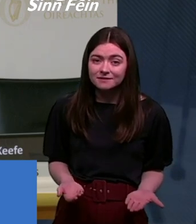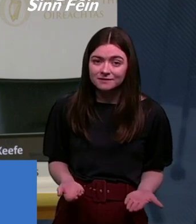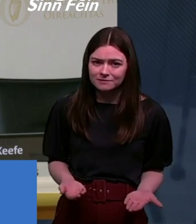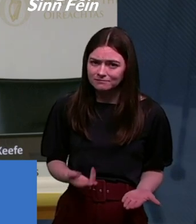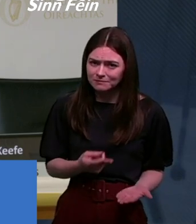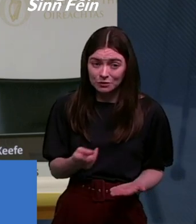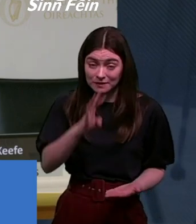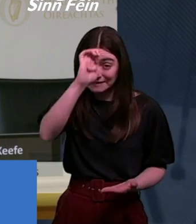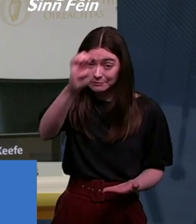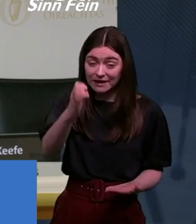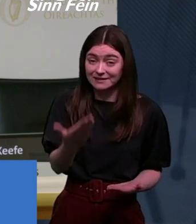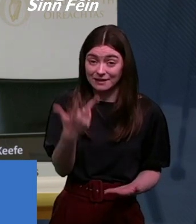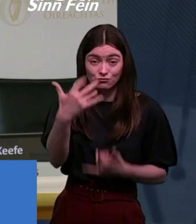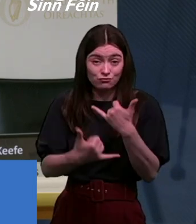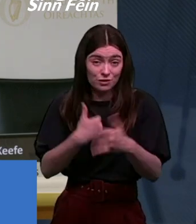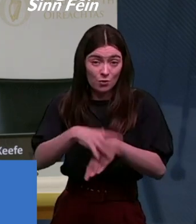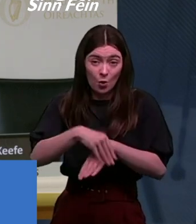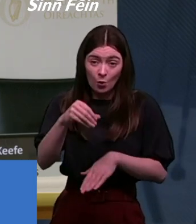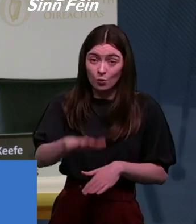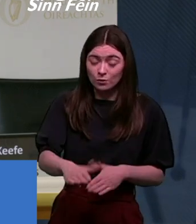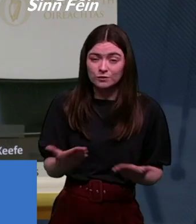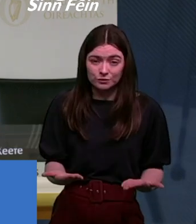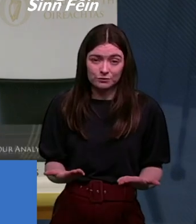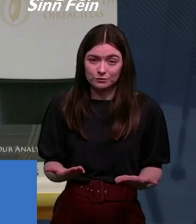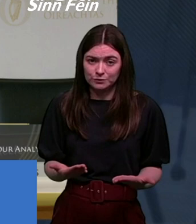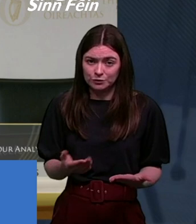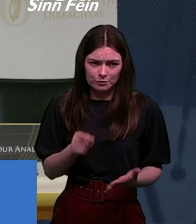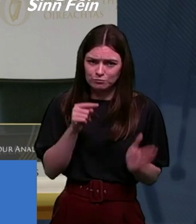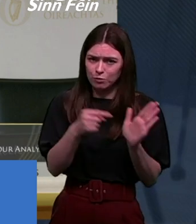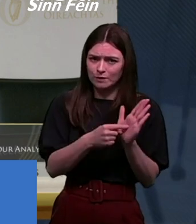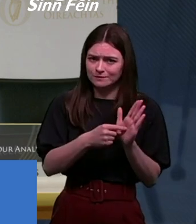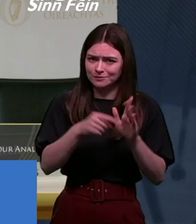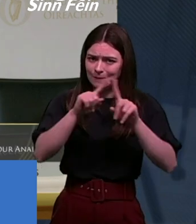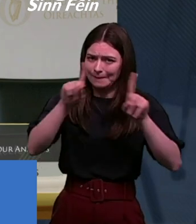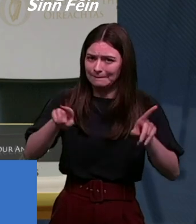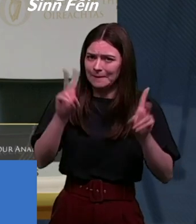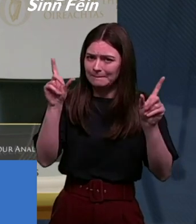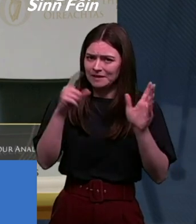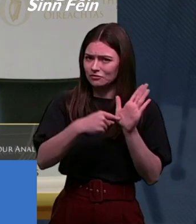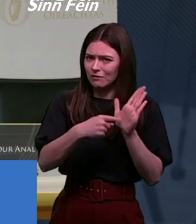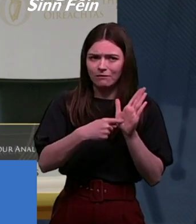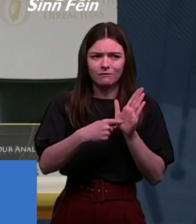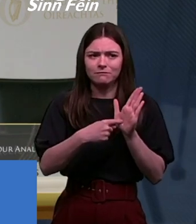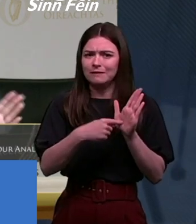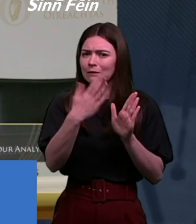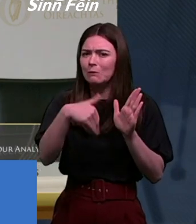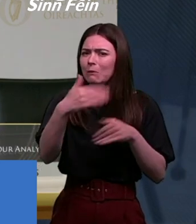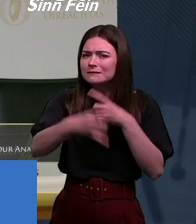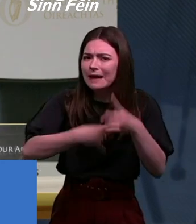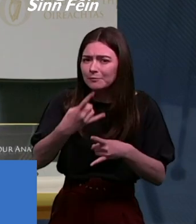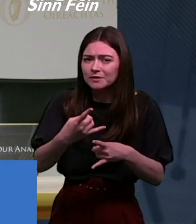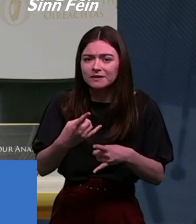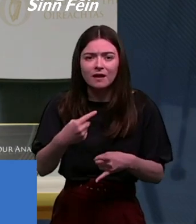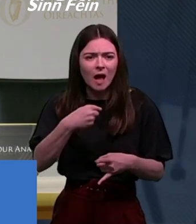across the table and expect this like 3-year-old to, you know, point to the picture of a box under a table. I'm going to get down with